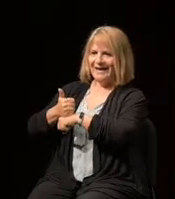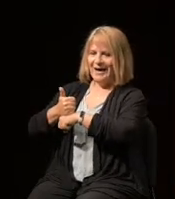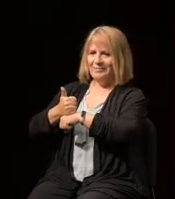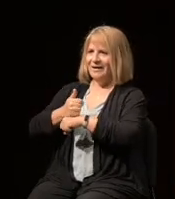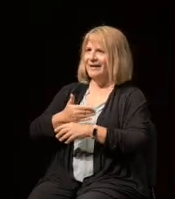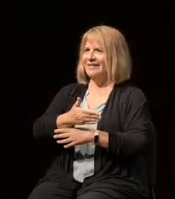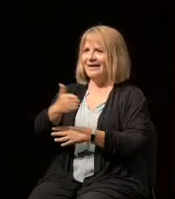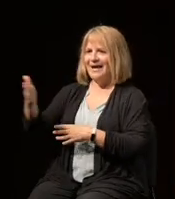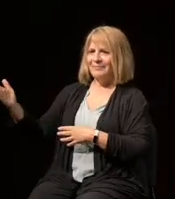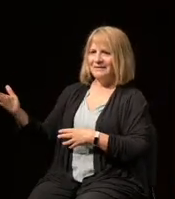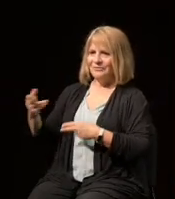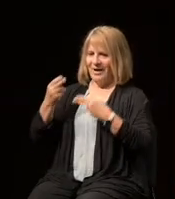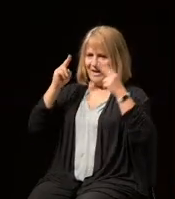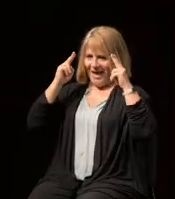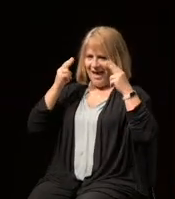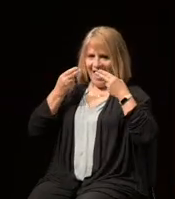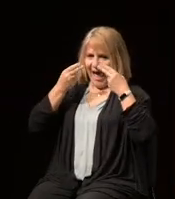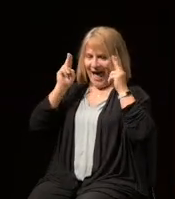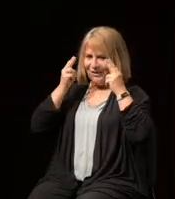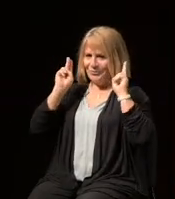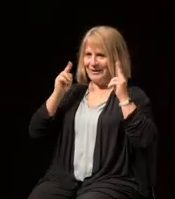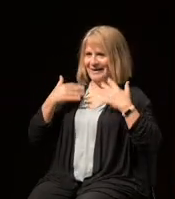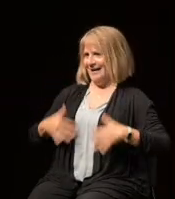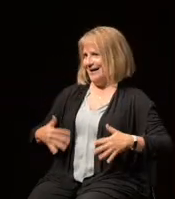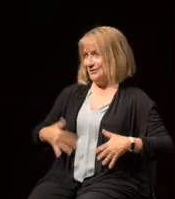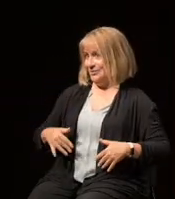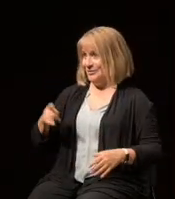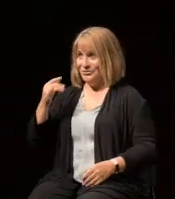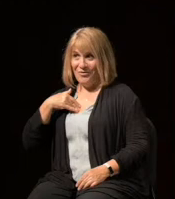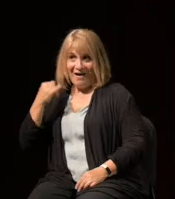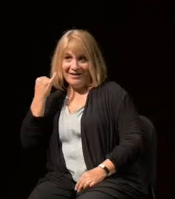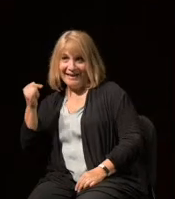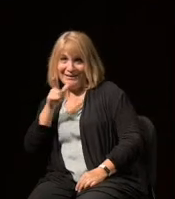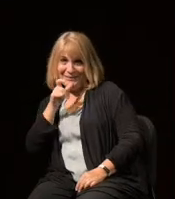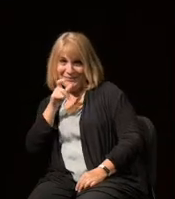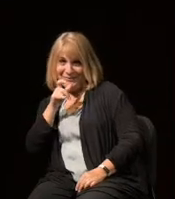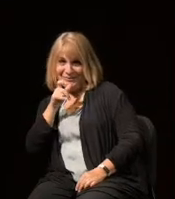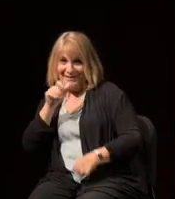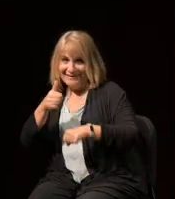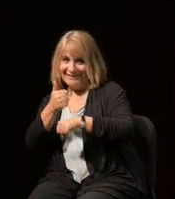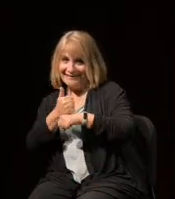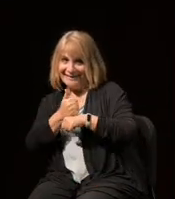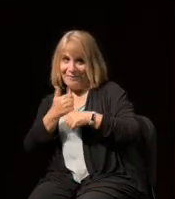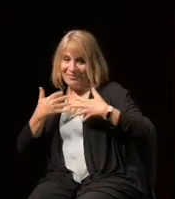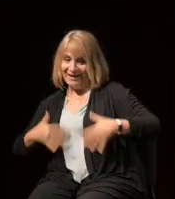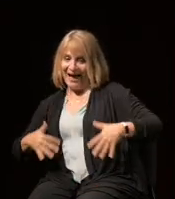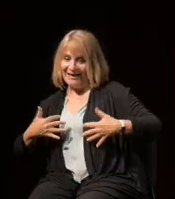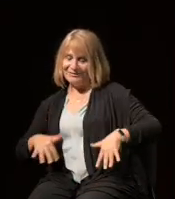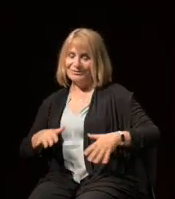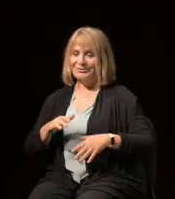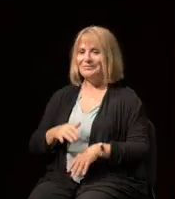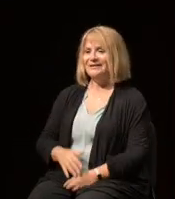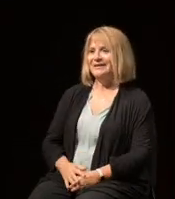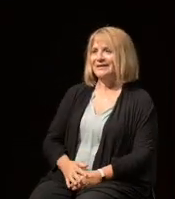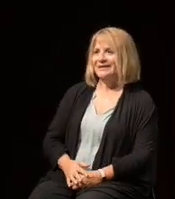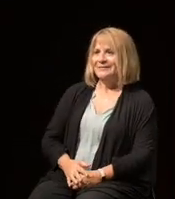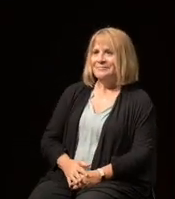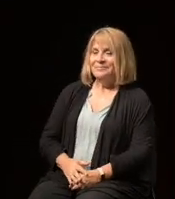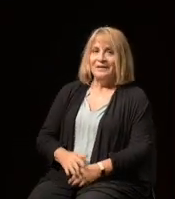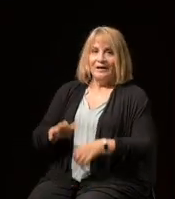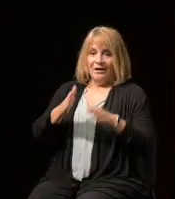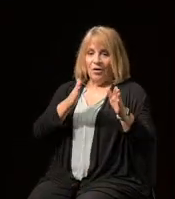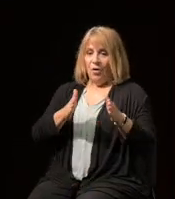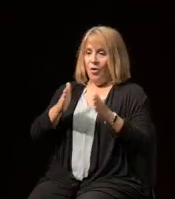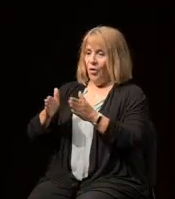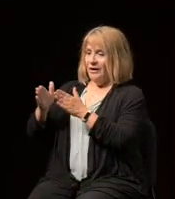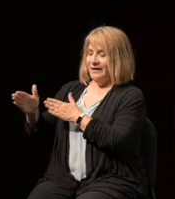costume contest. Have some ideas? Organized a pilot program, College for a Day, to introduce